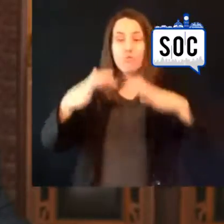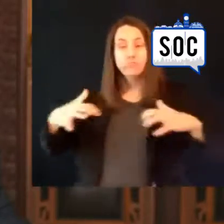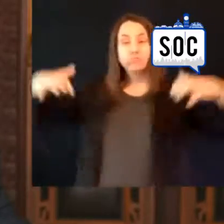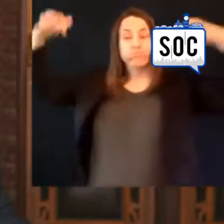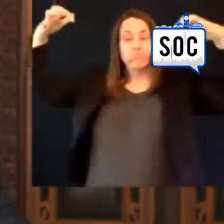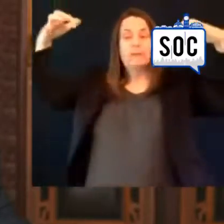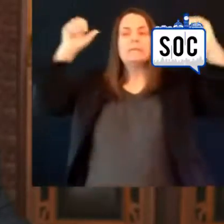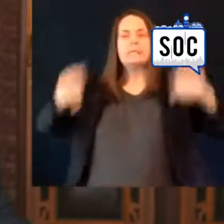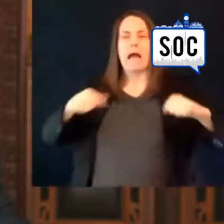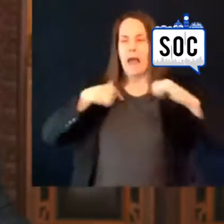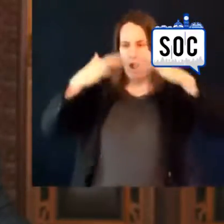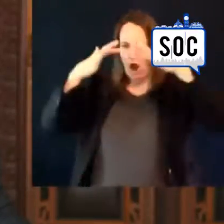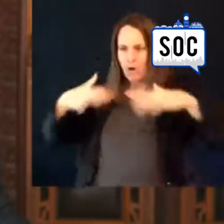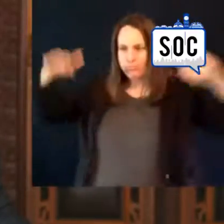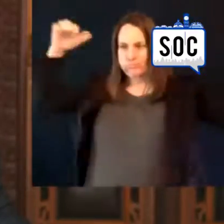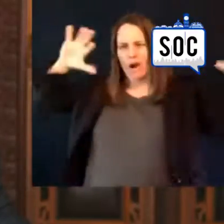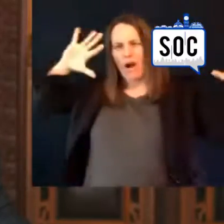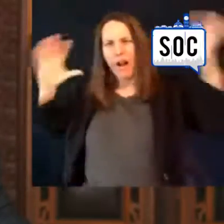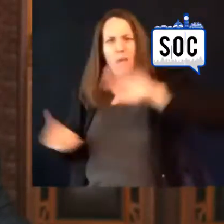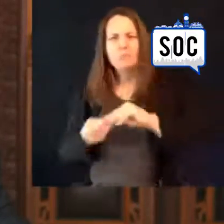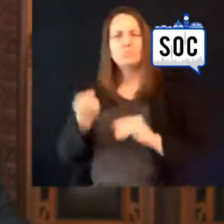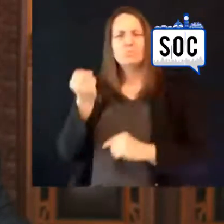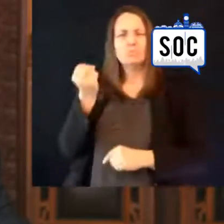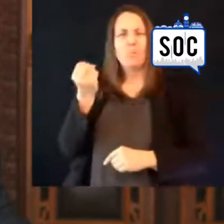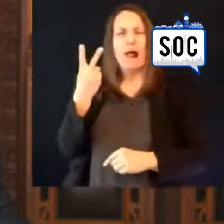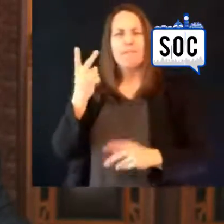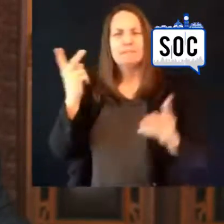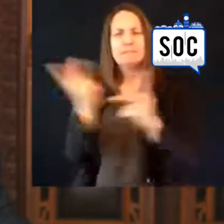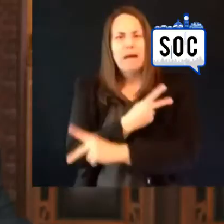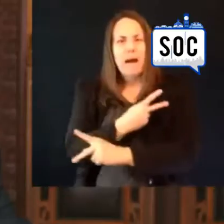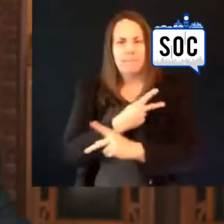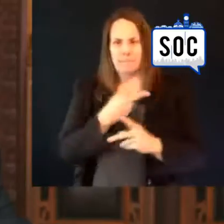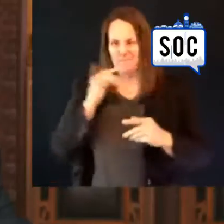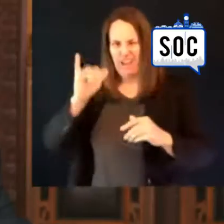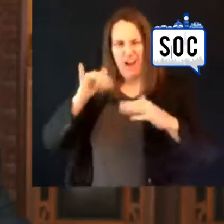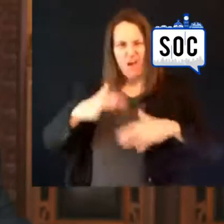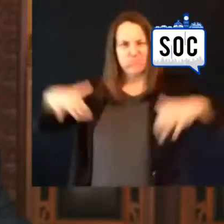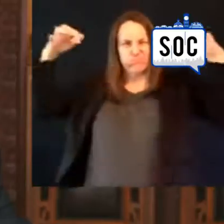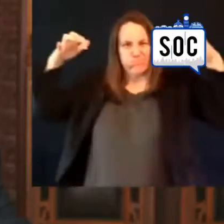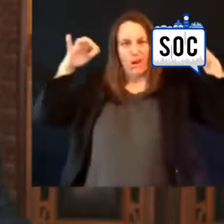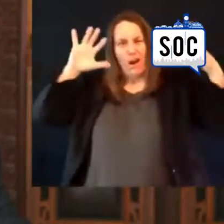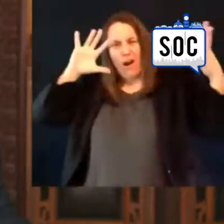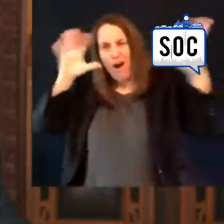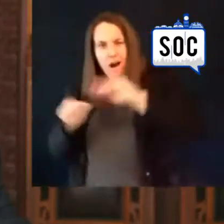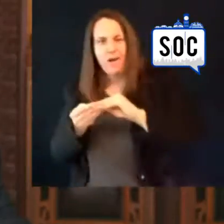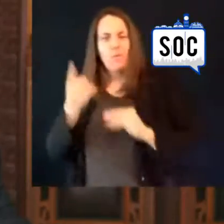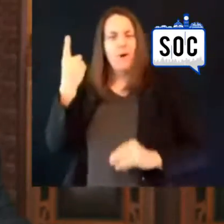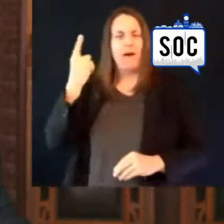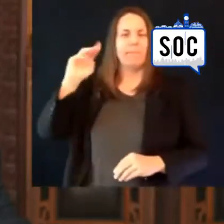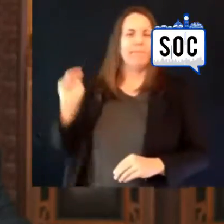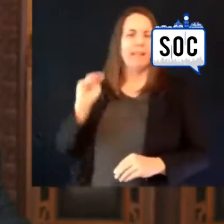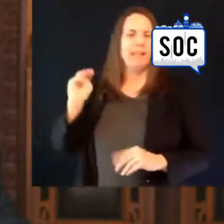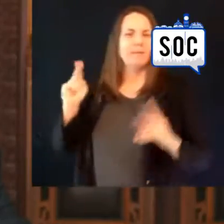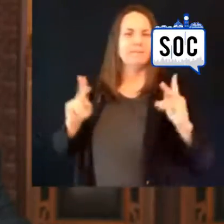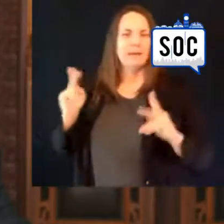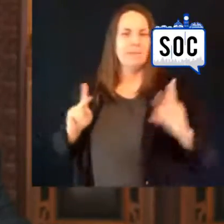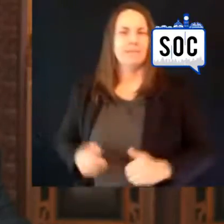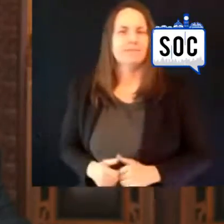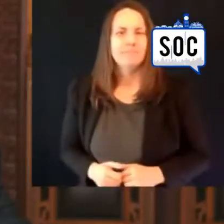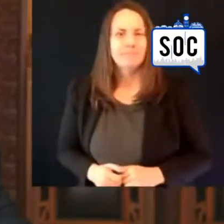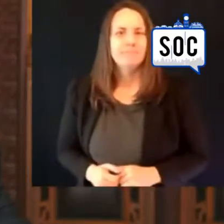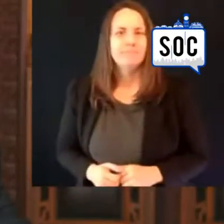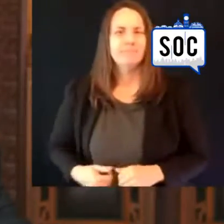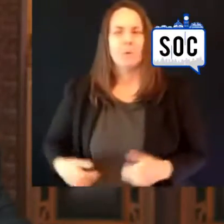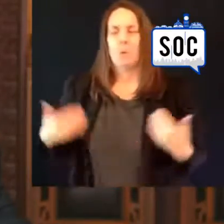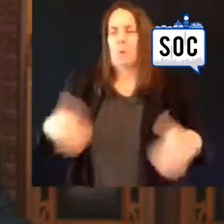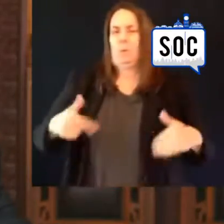leaders, public health officials, healthcare providers, state employees, private partners, and businesses, and so many more